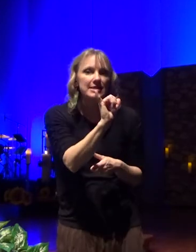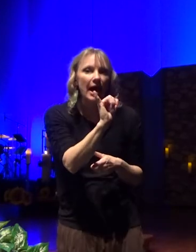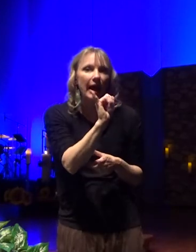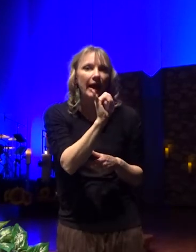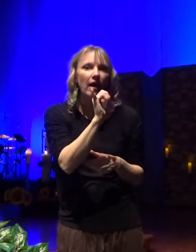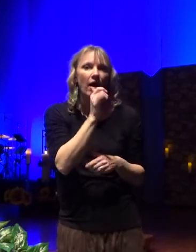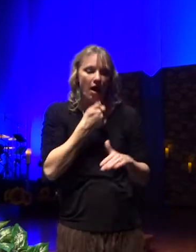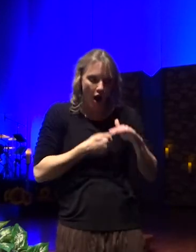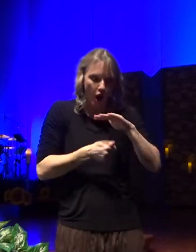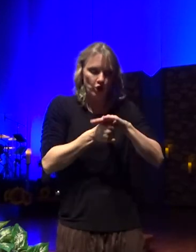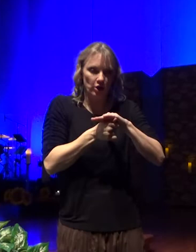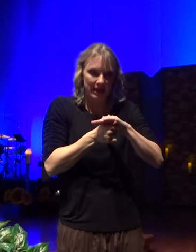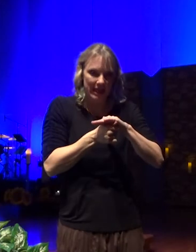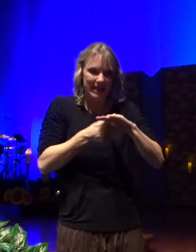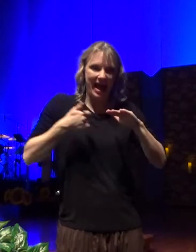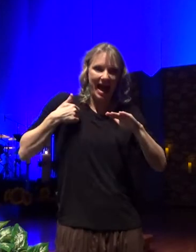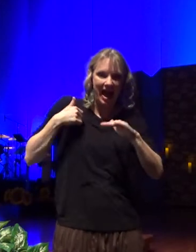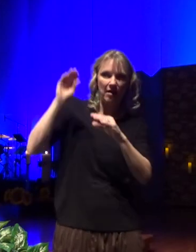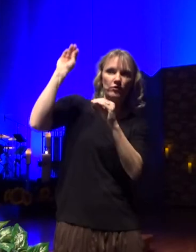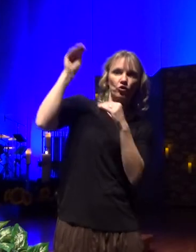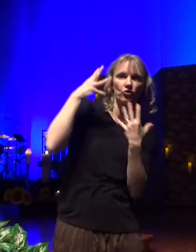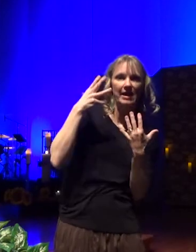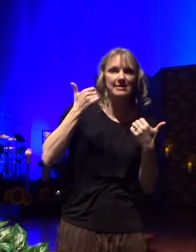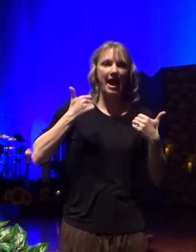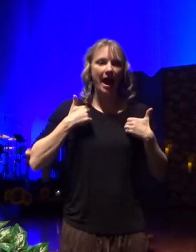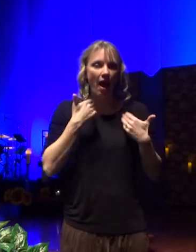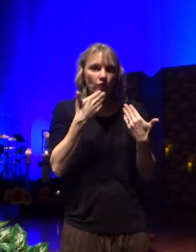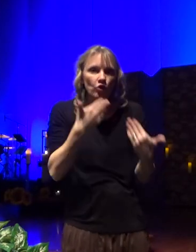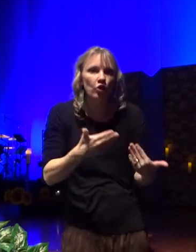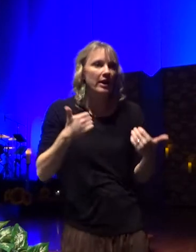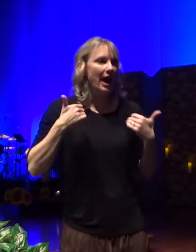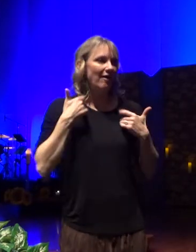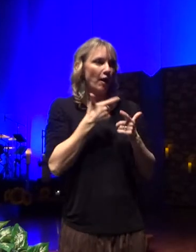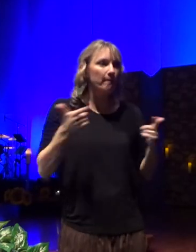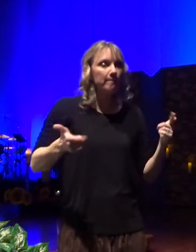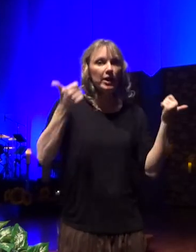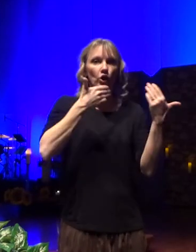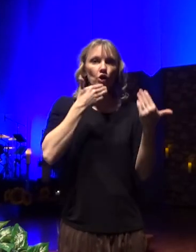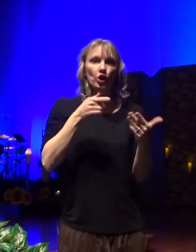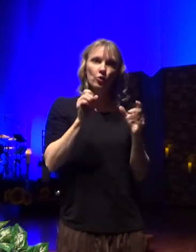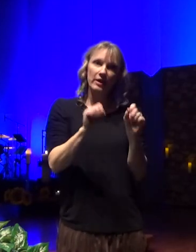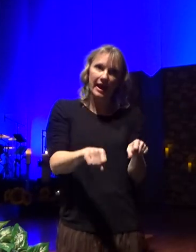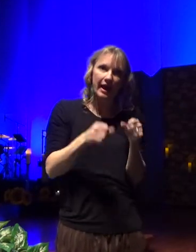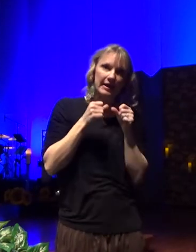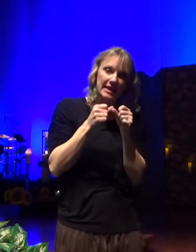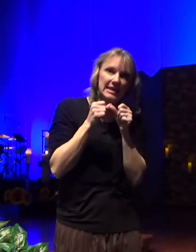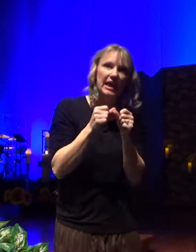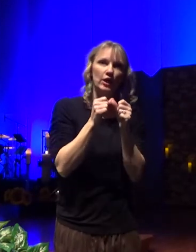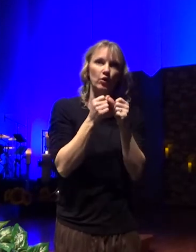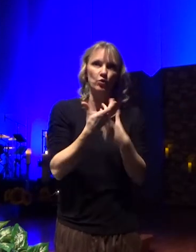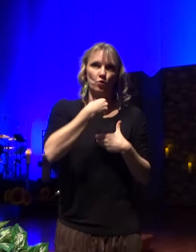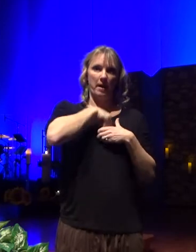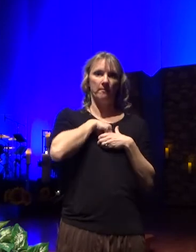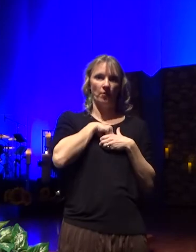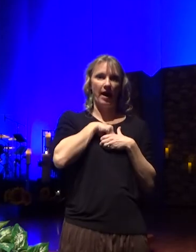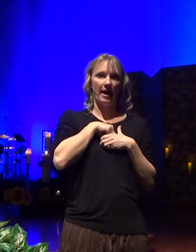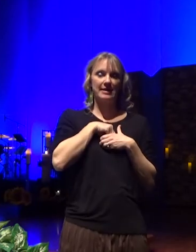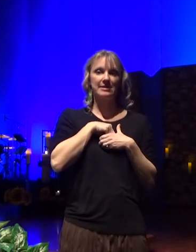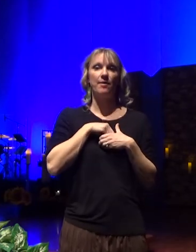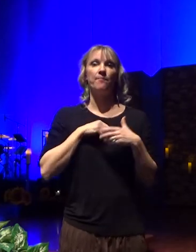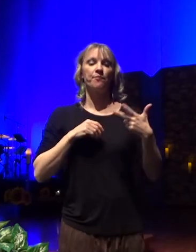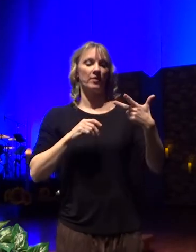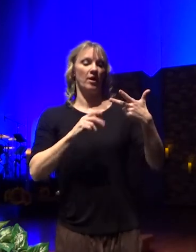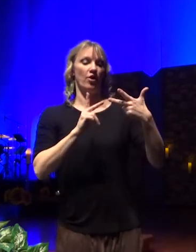appearance, there's an underlining grace, an underlining good, a greater good that you can continue to embrace, which leads me